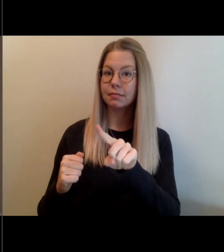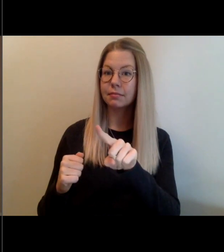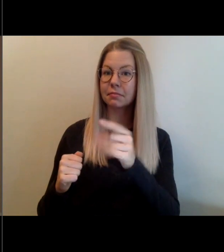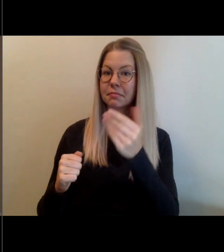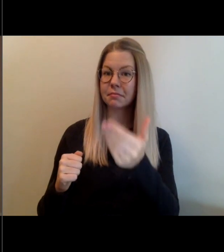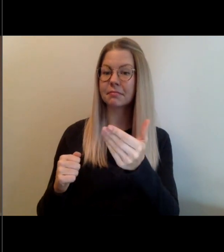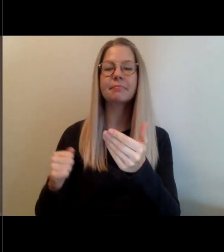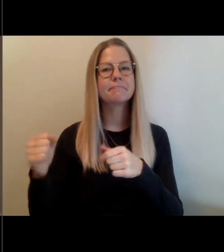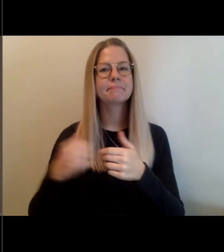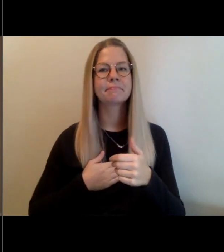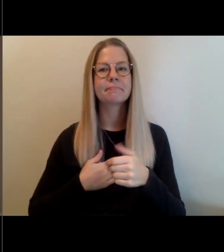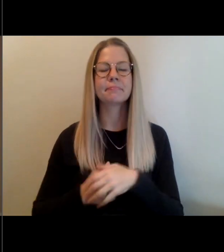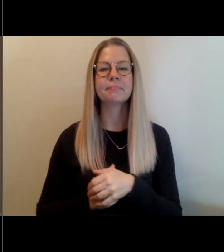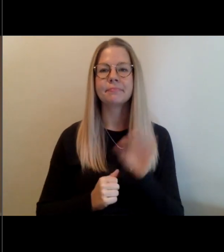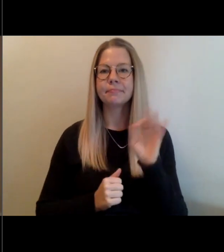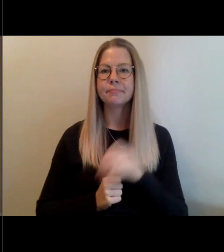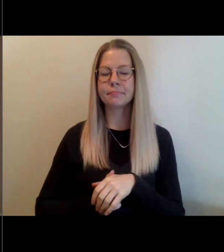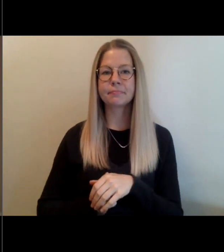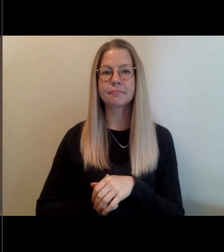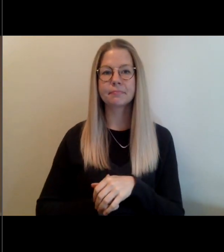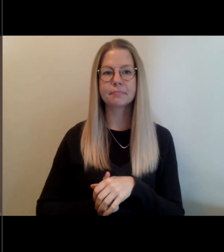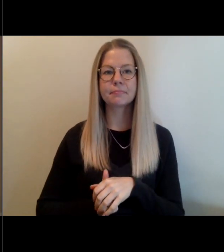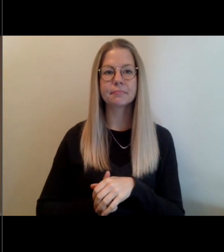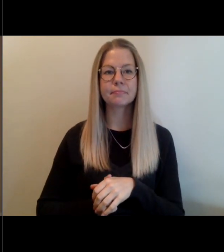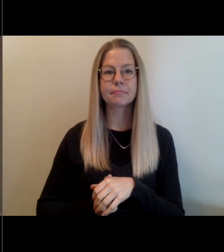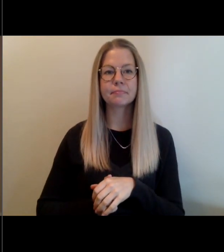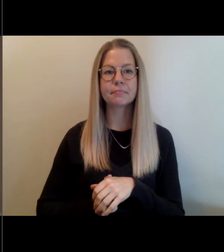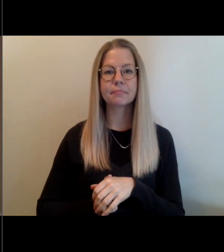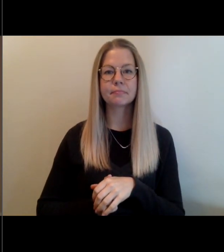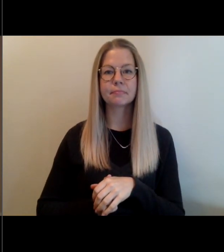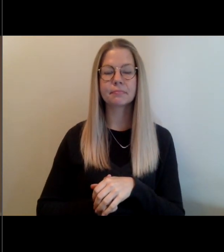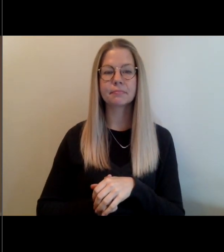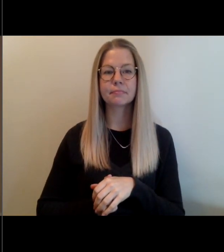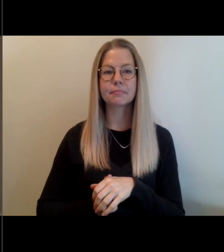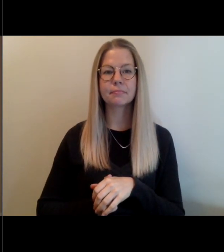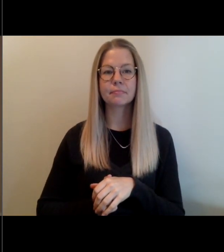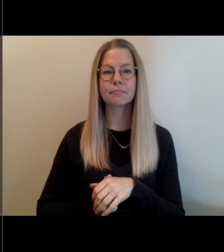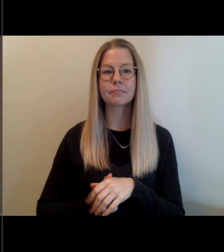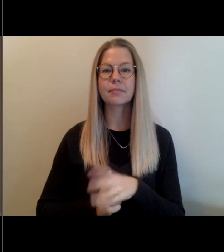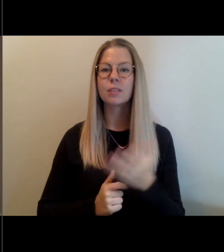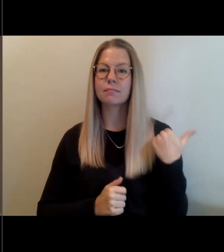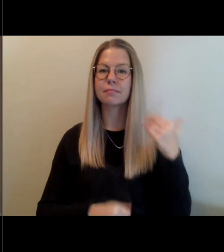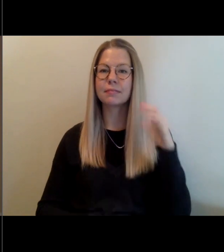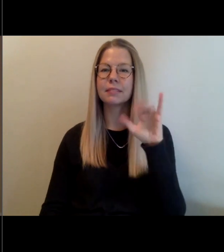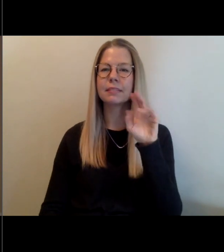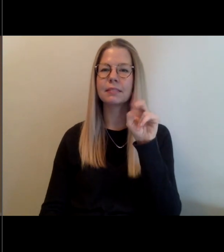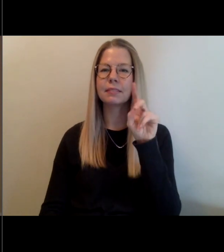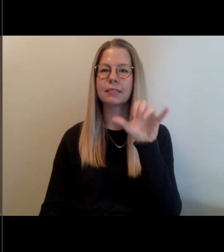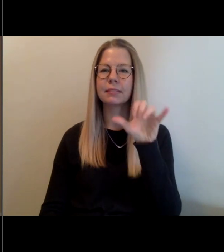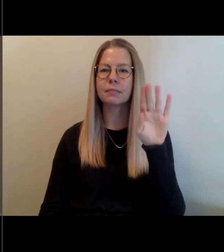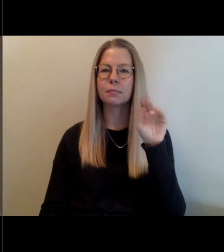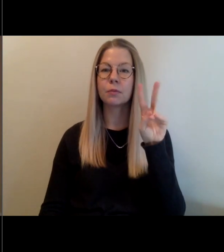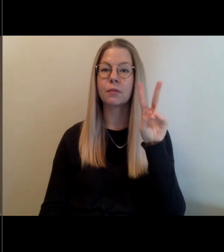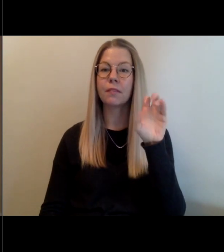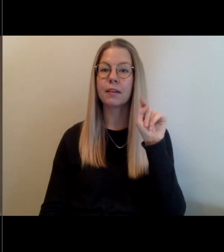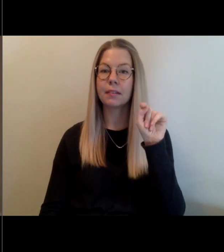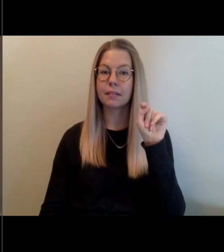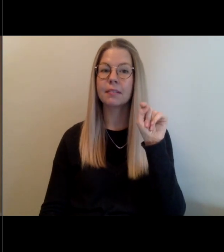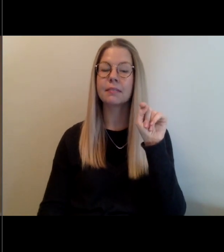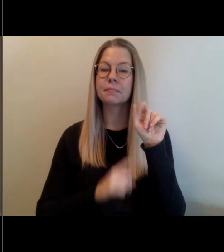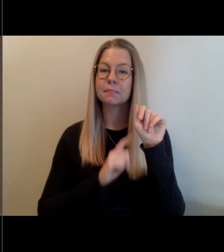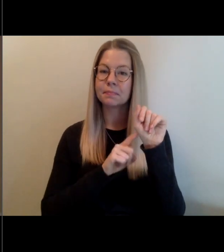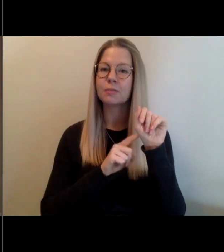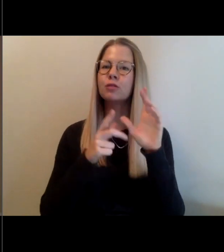Yes, please. Okay. So we had Cindy Bouvet present on an intergenerational